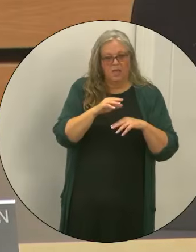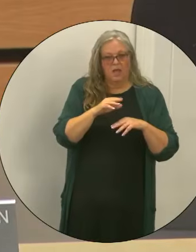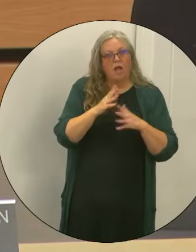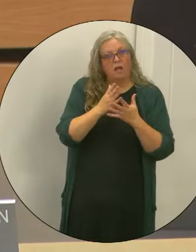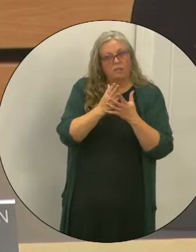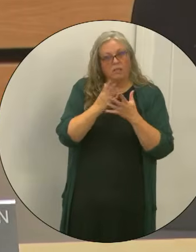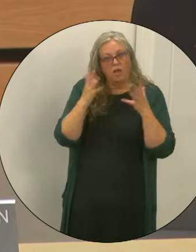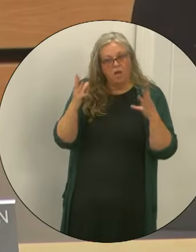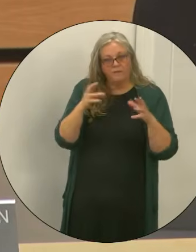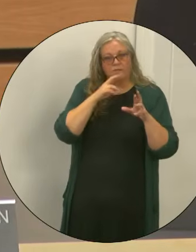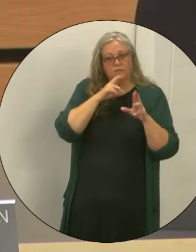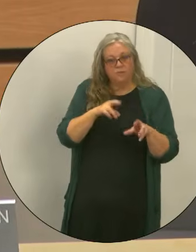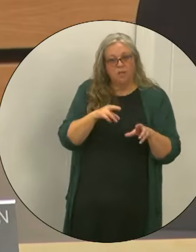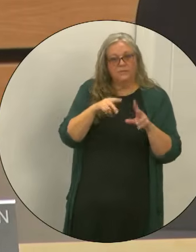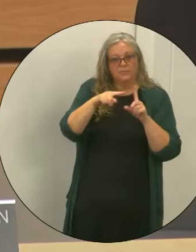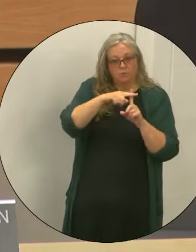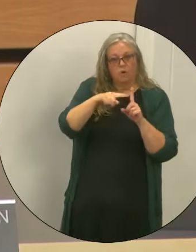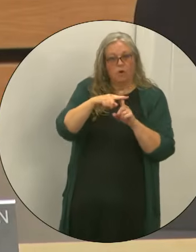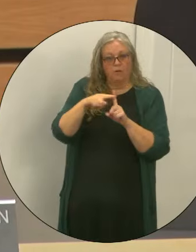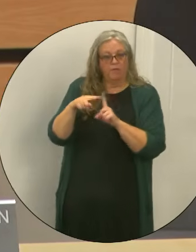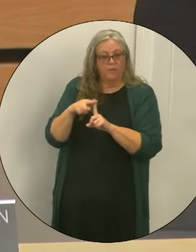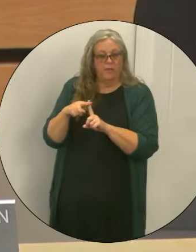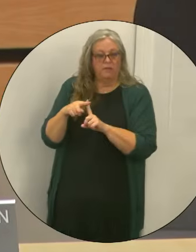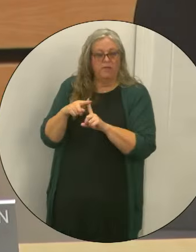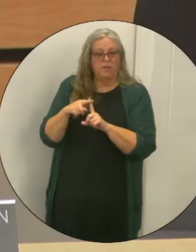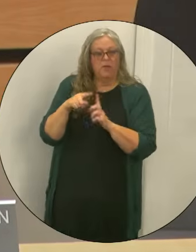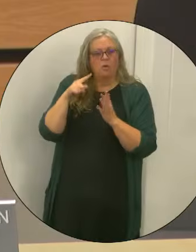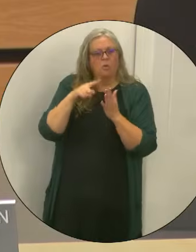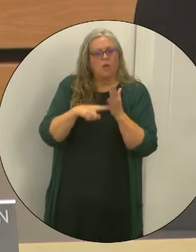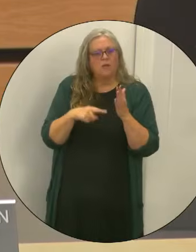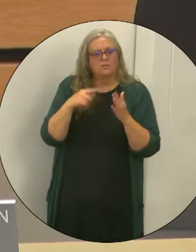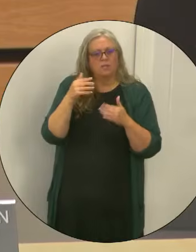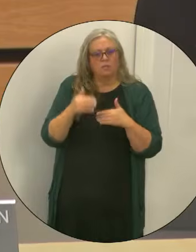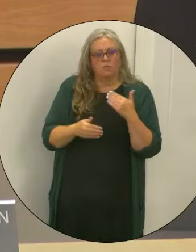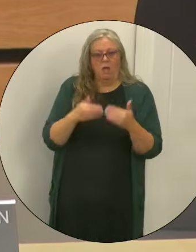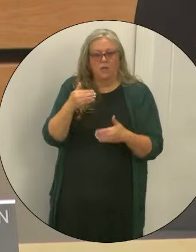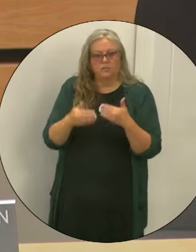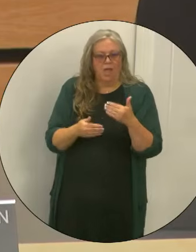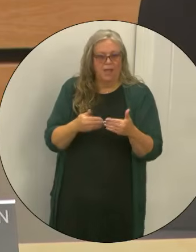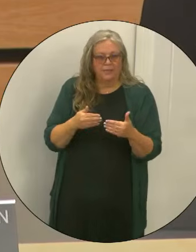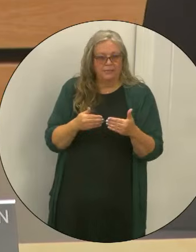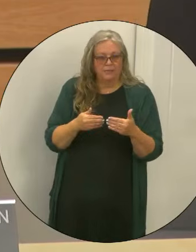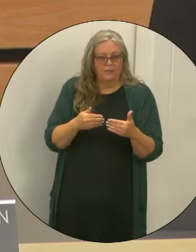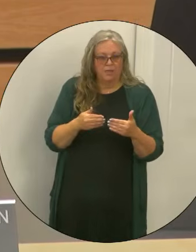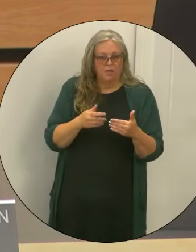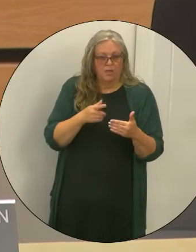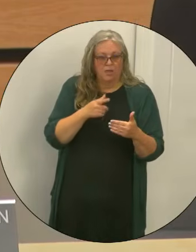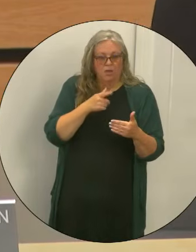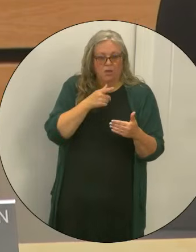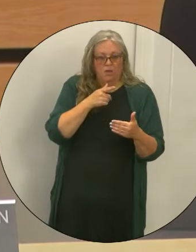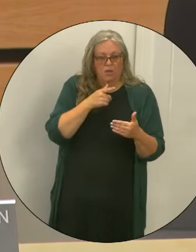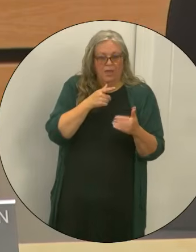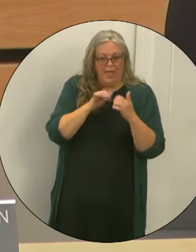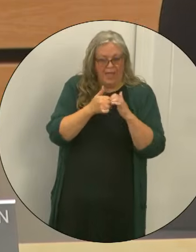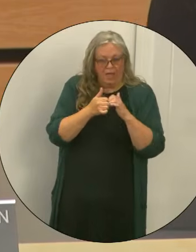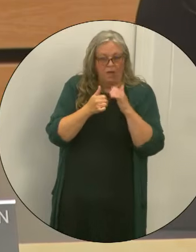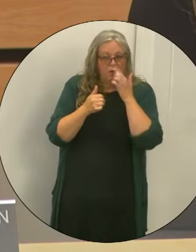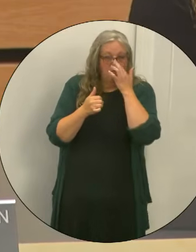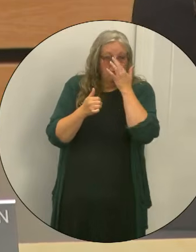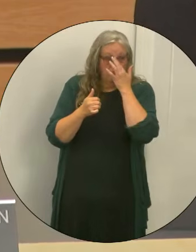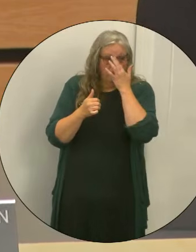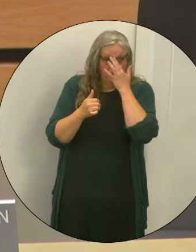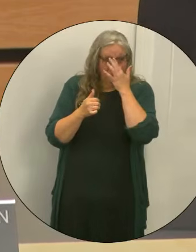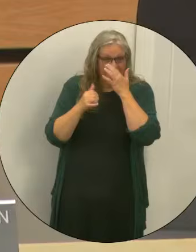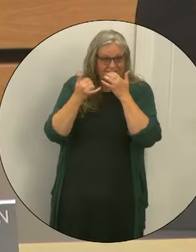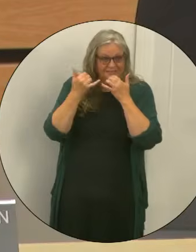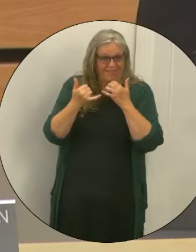affirmative. So, like what is the process for who is it? How is that being